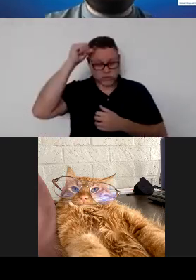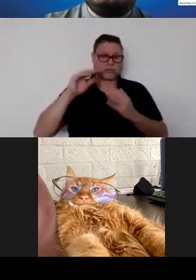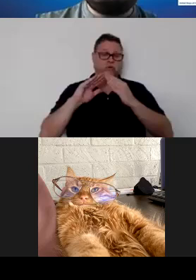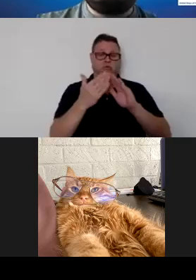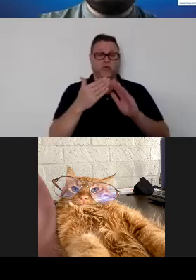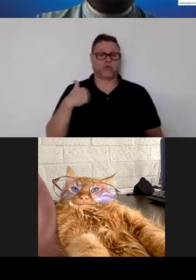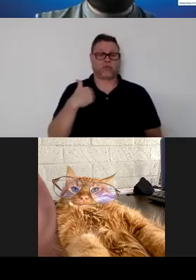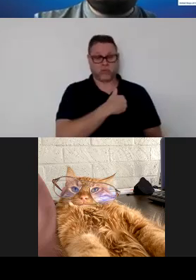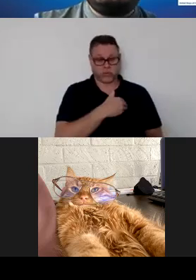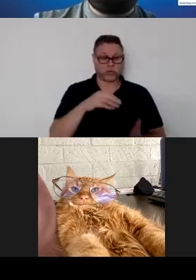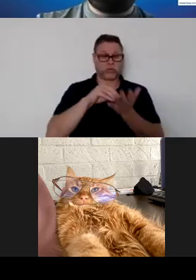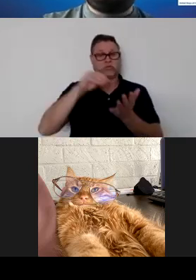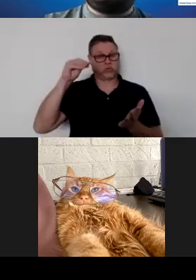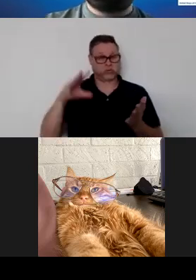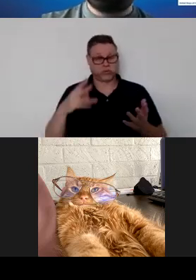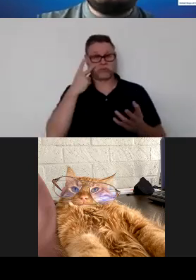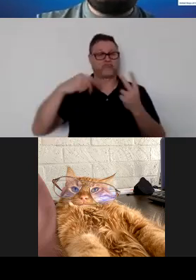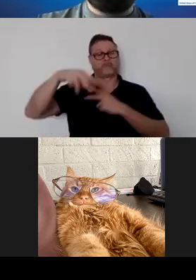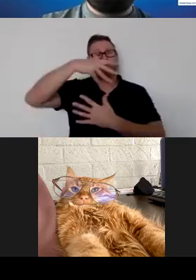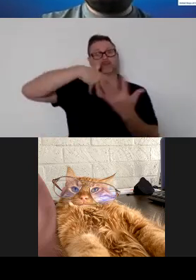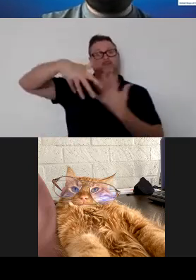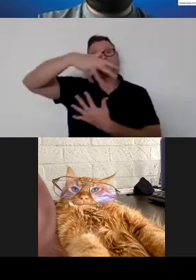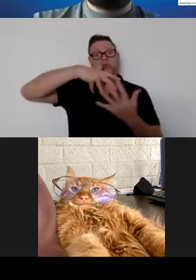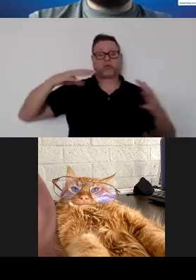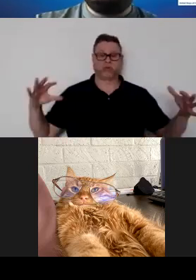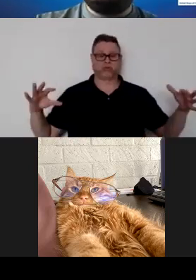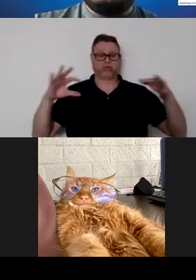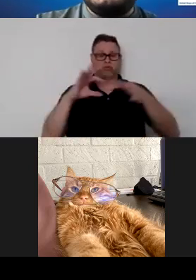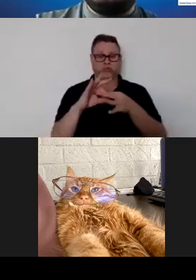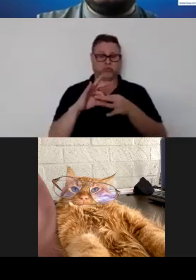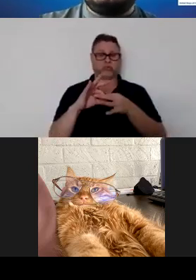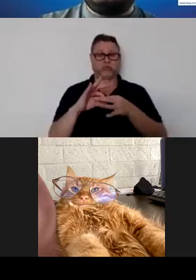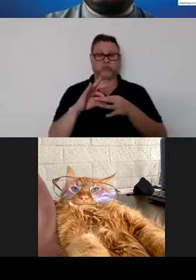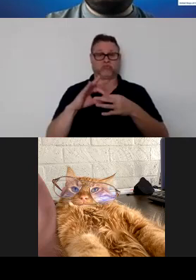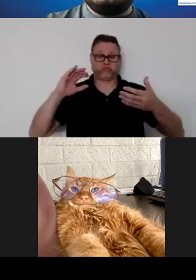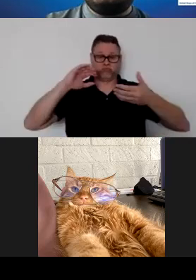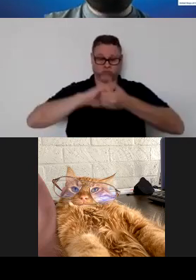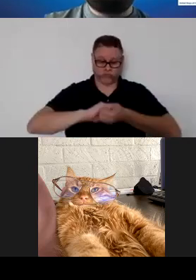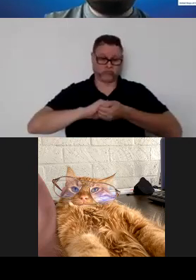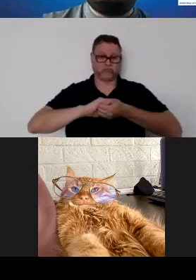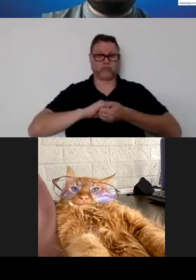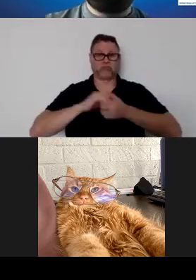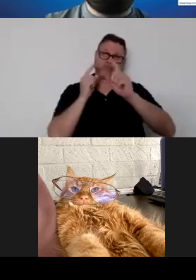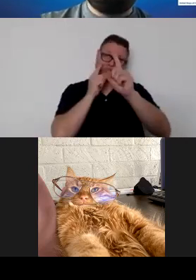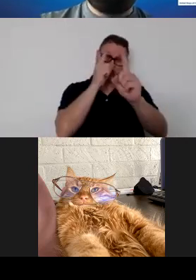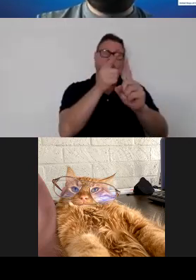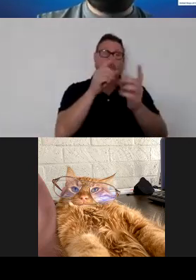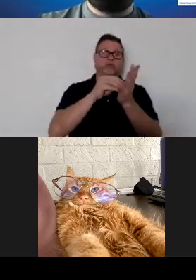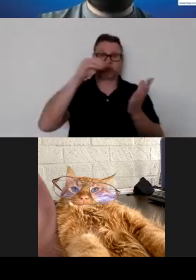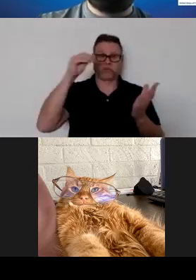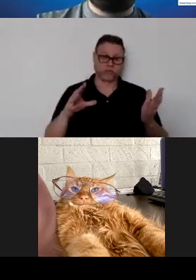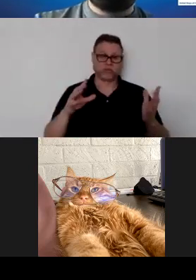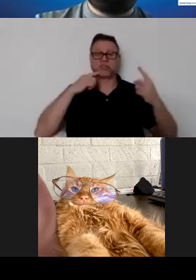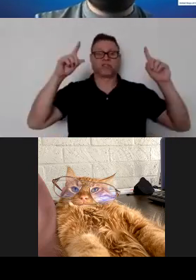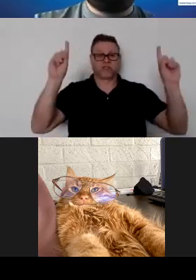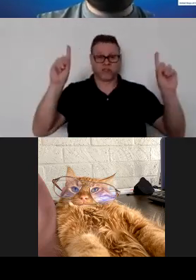and students see each other as united in working towards student success. The trusting and supportive relationships